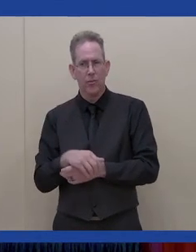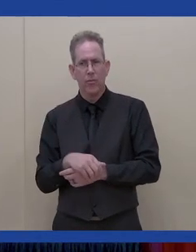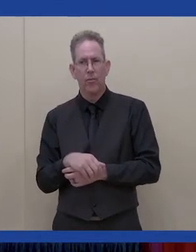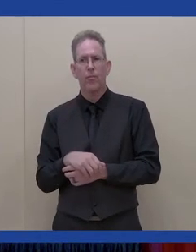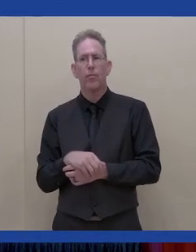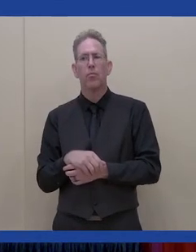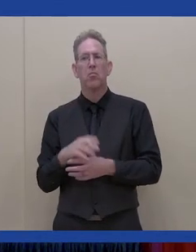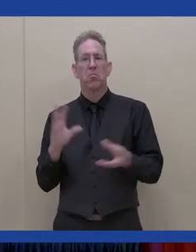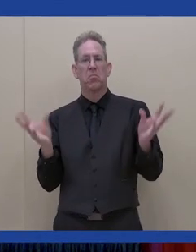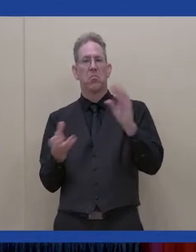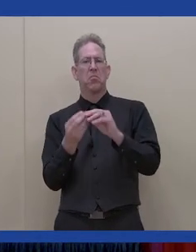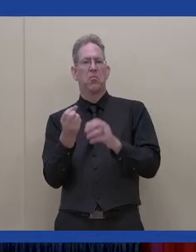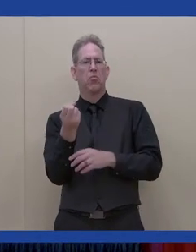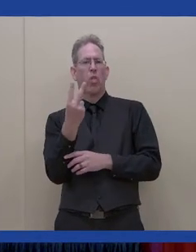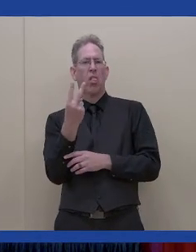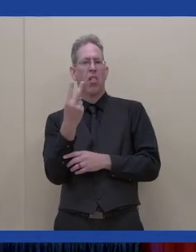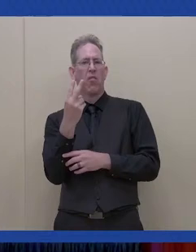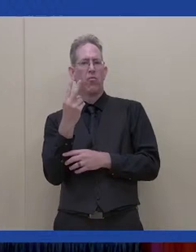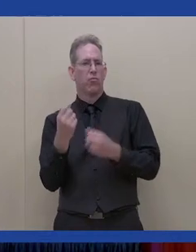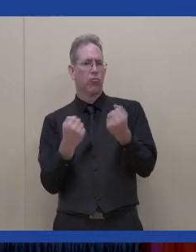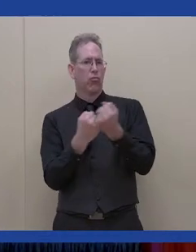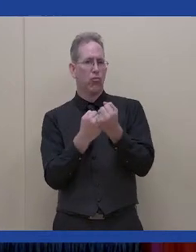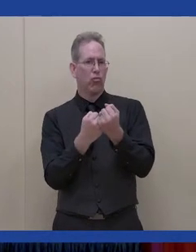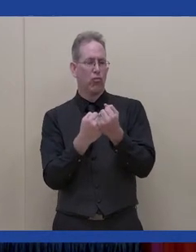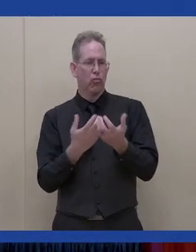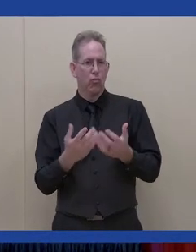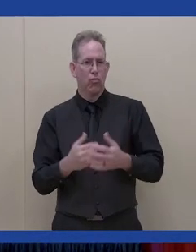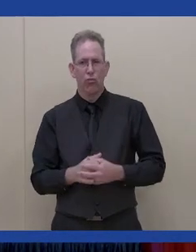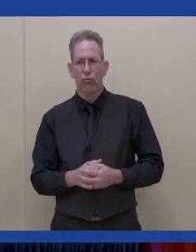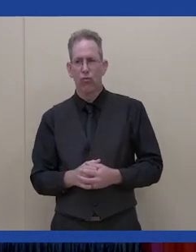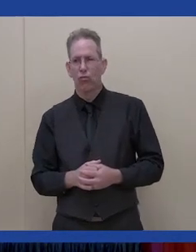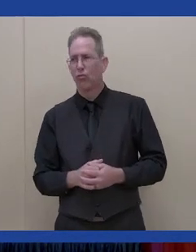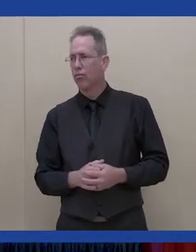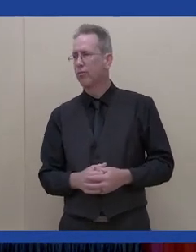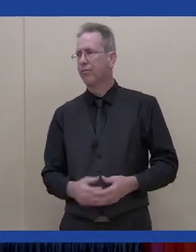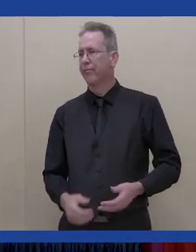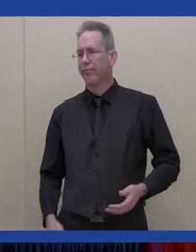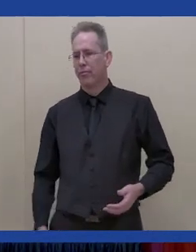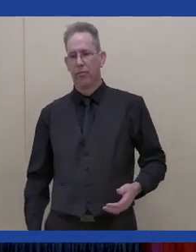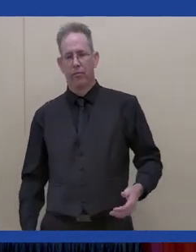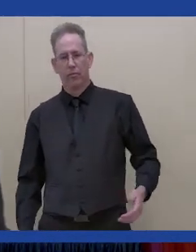Councilors Barlow, Carpenter, and Kane are appointed to the Board of Finance. Congratulations.